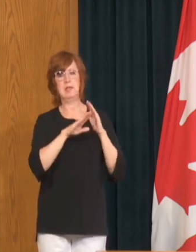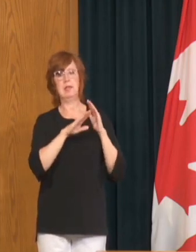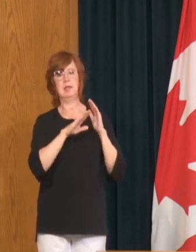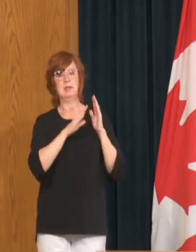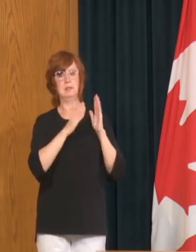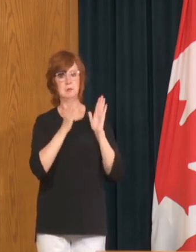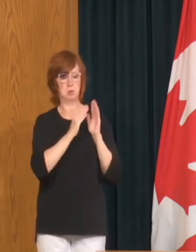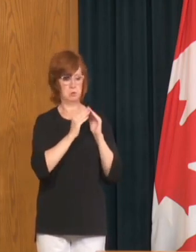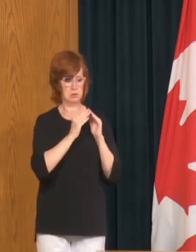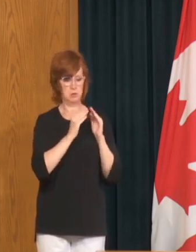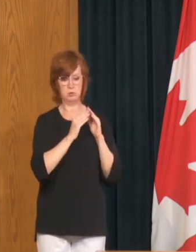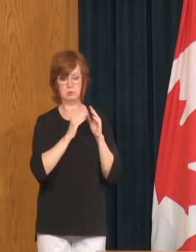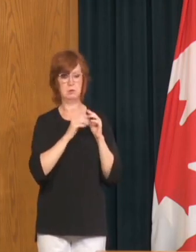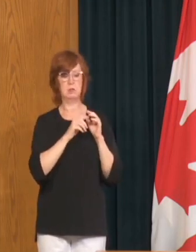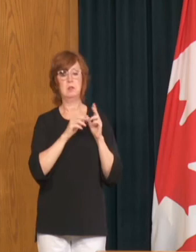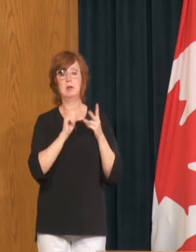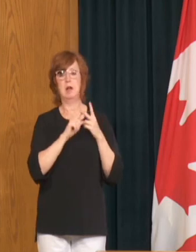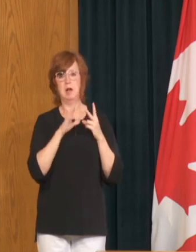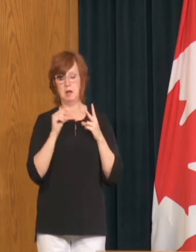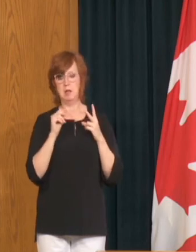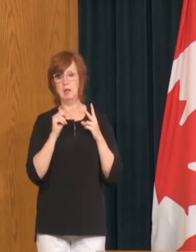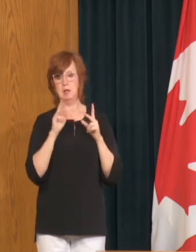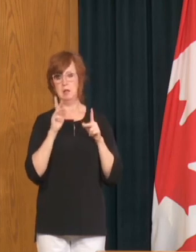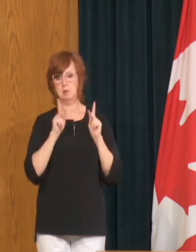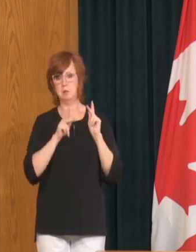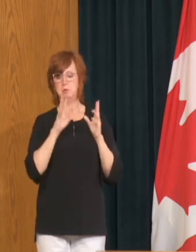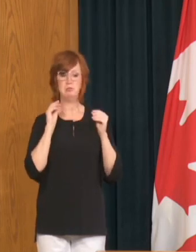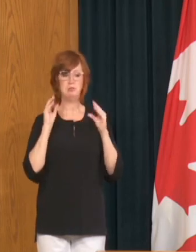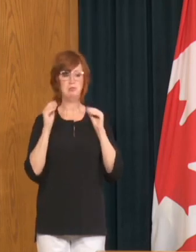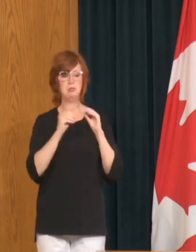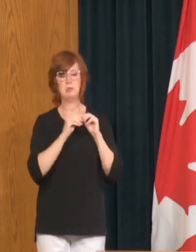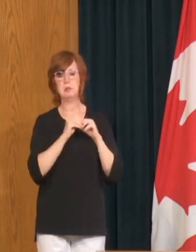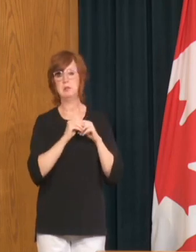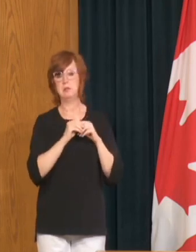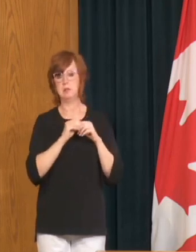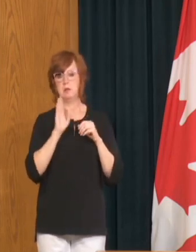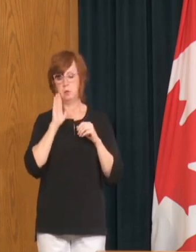and they will ultimately choose who will form the government on October the